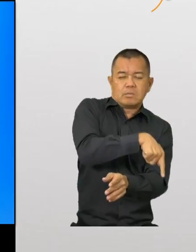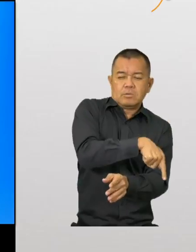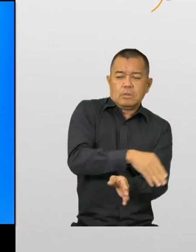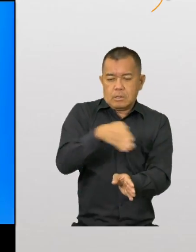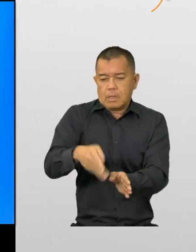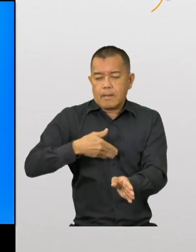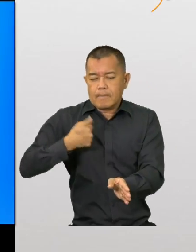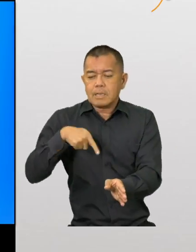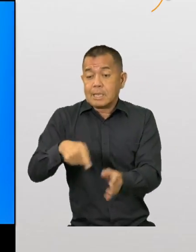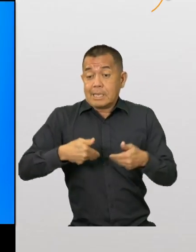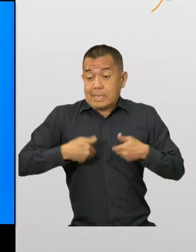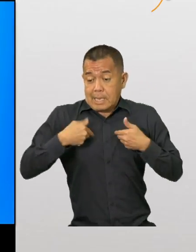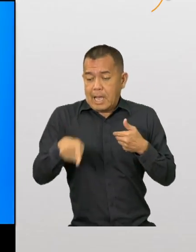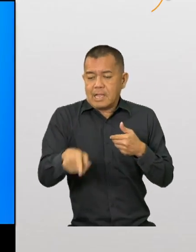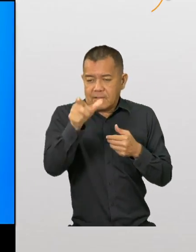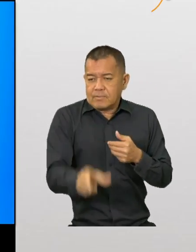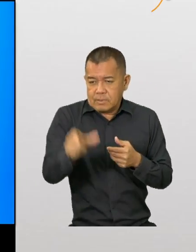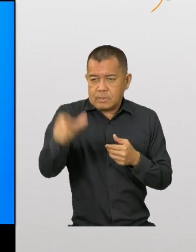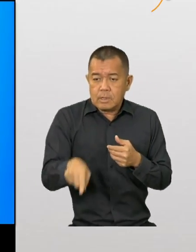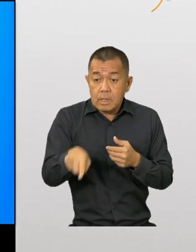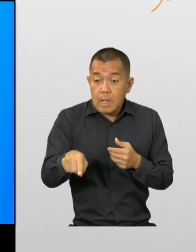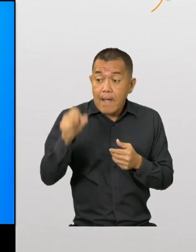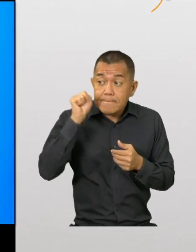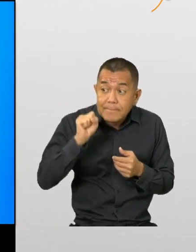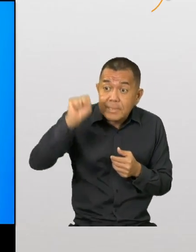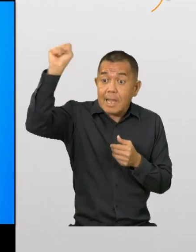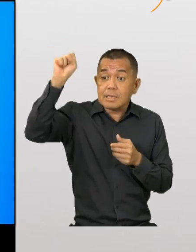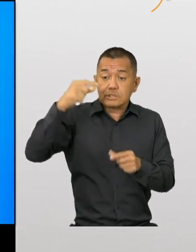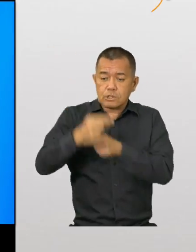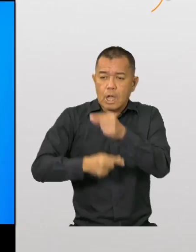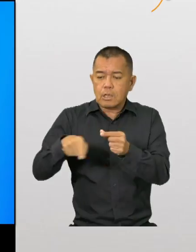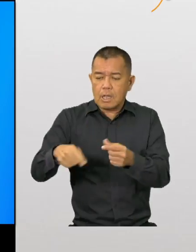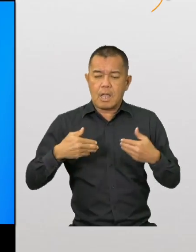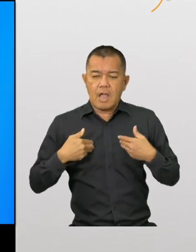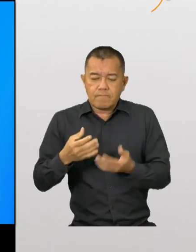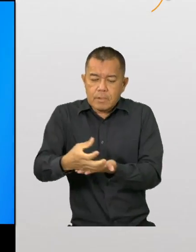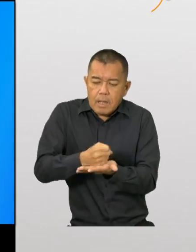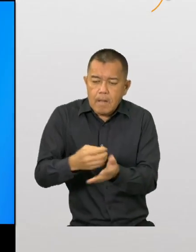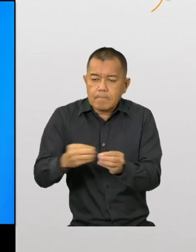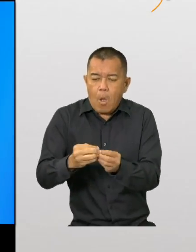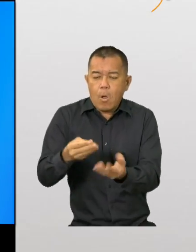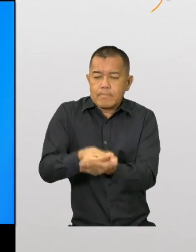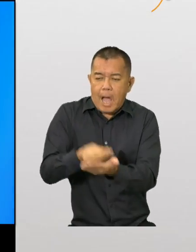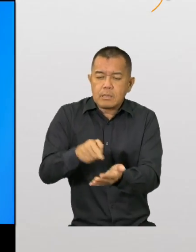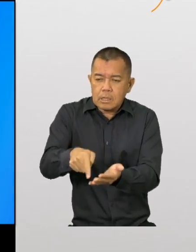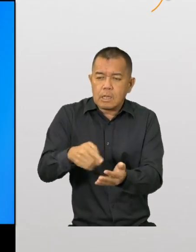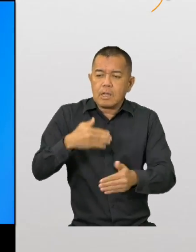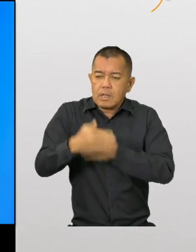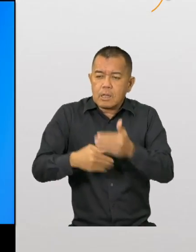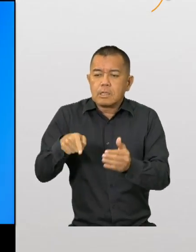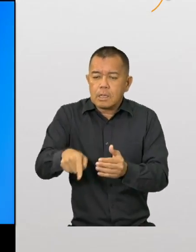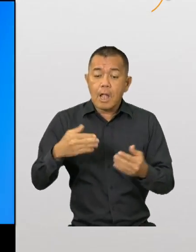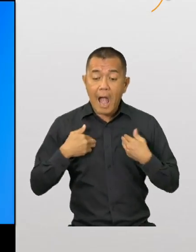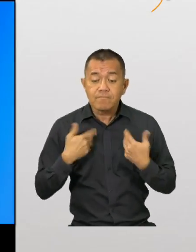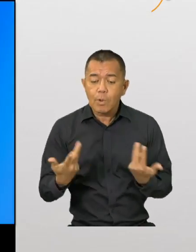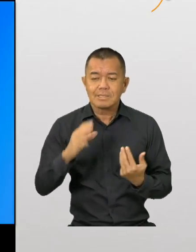The Merdeka generation earned more over their lifetimes and accumulated more CPF savings. Because in the early 80s, wages